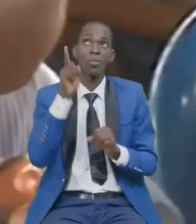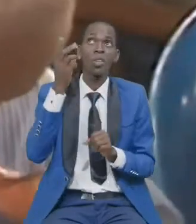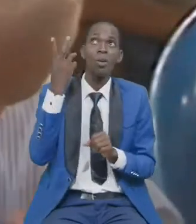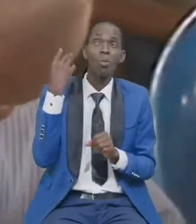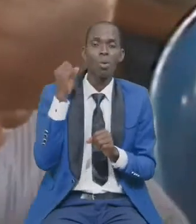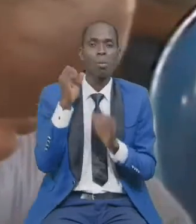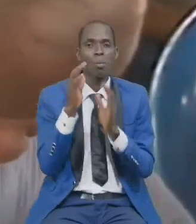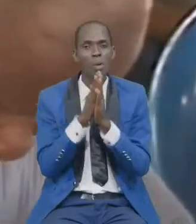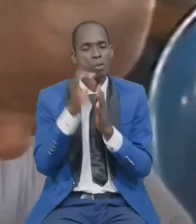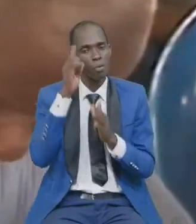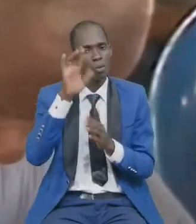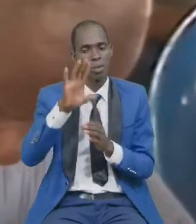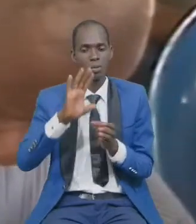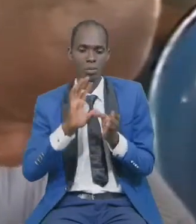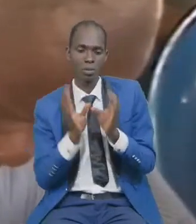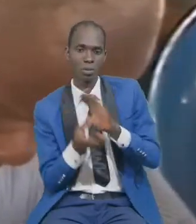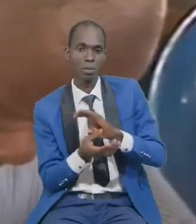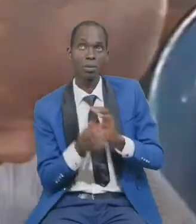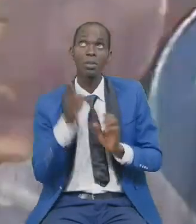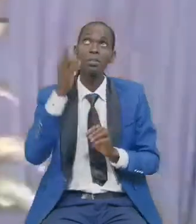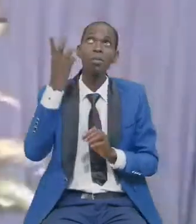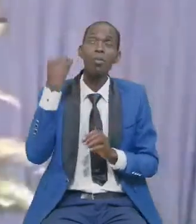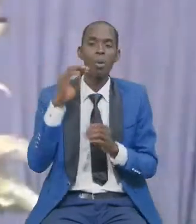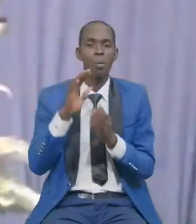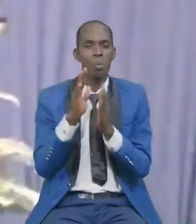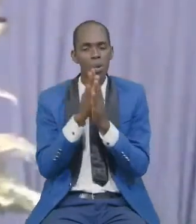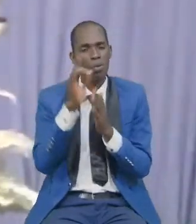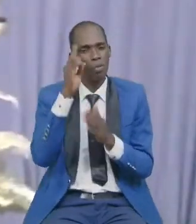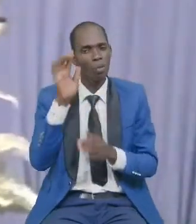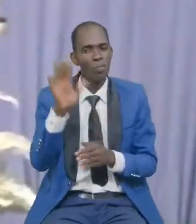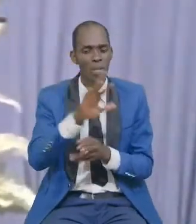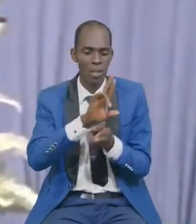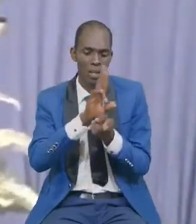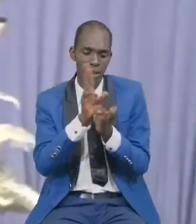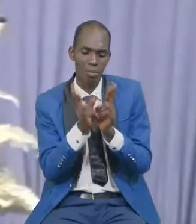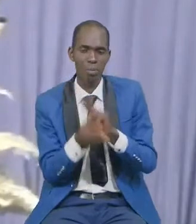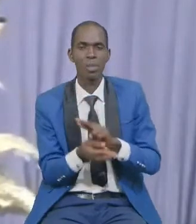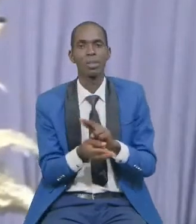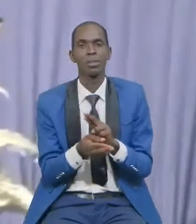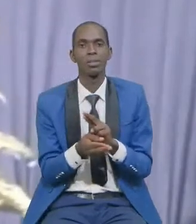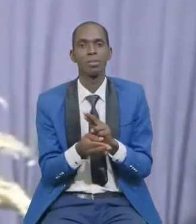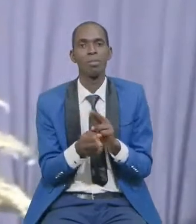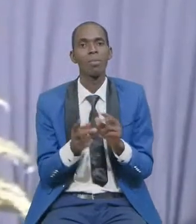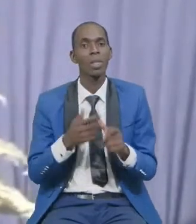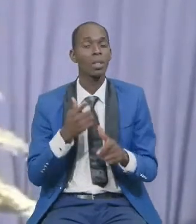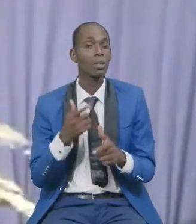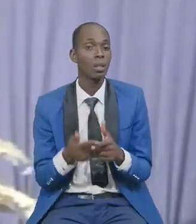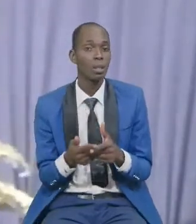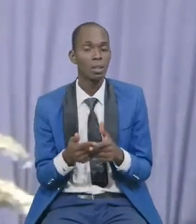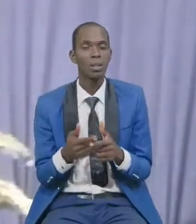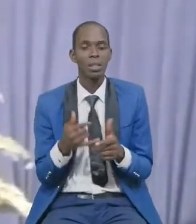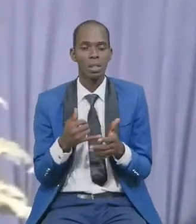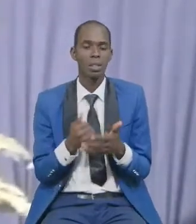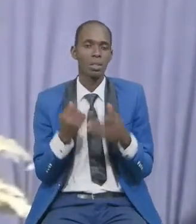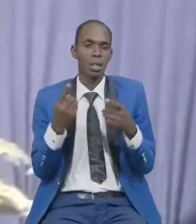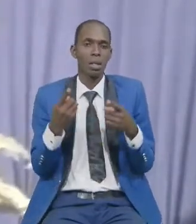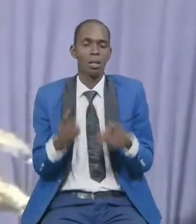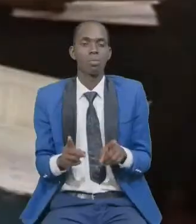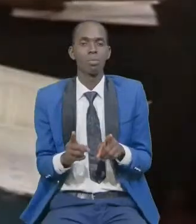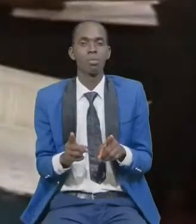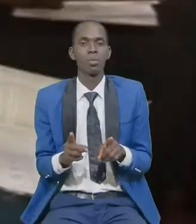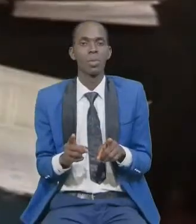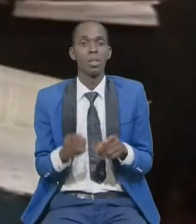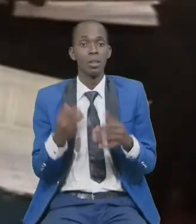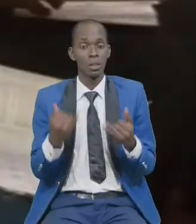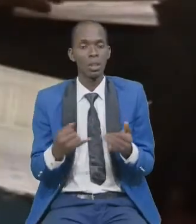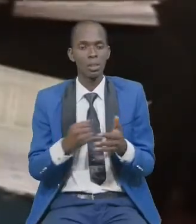their conversion. He was praying for their repentance. Then it happened. Now